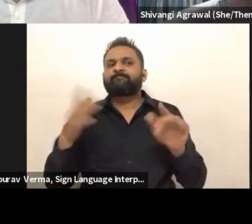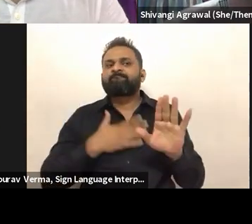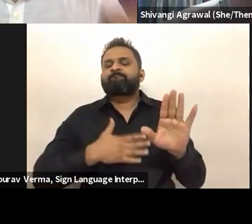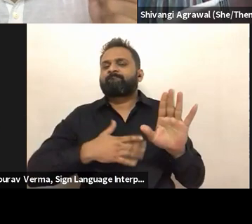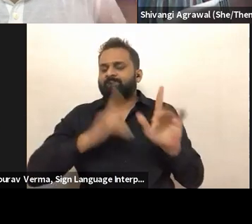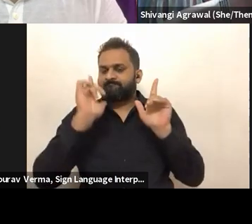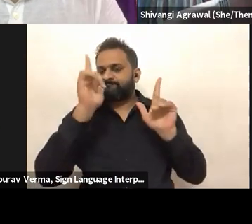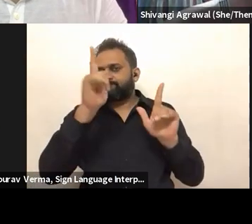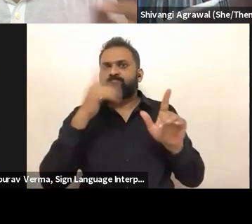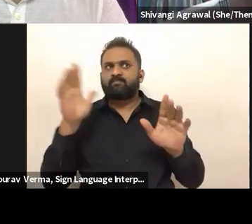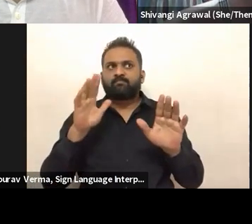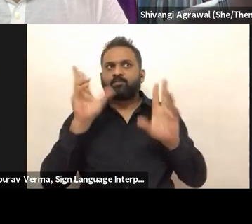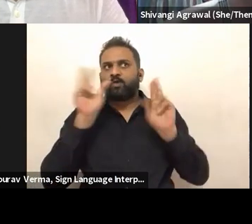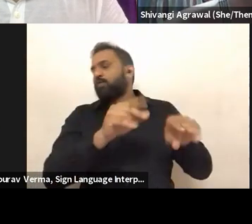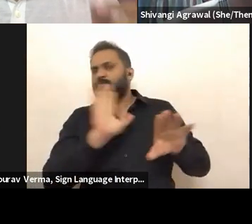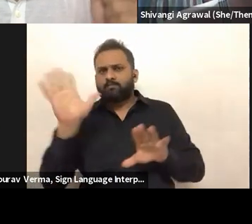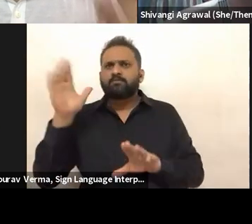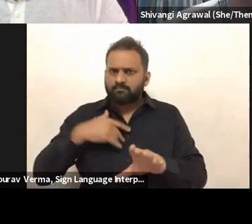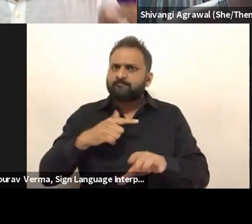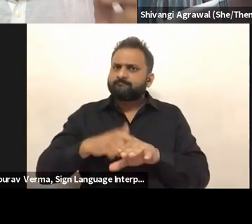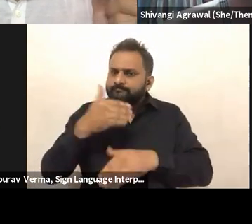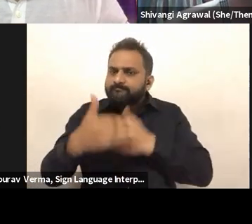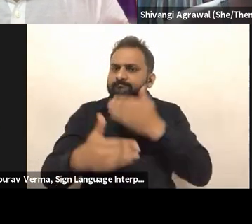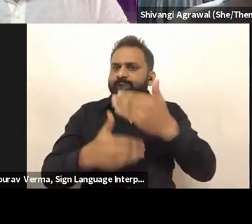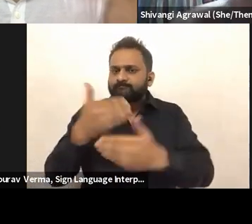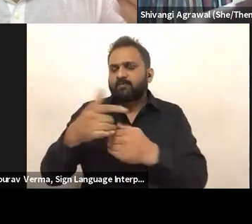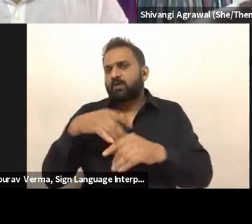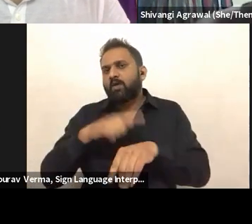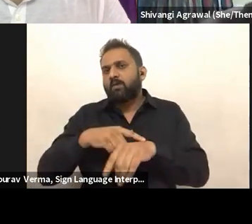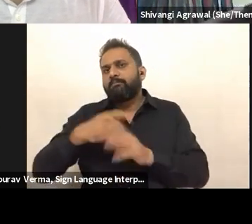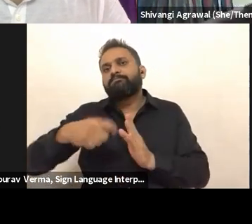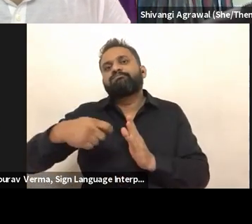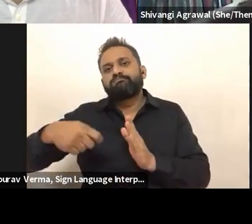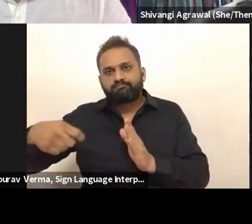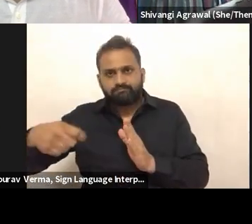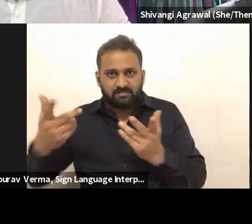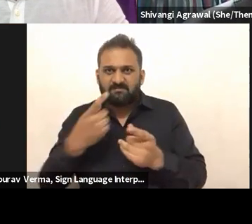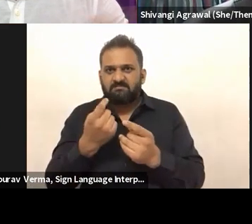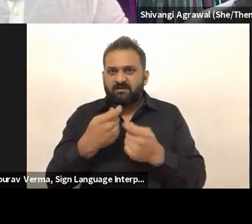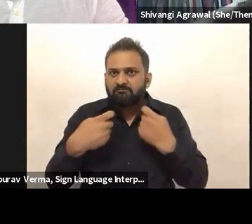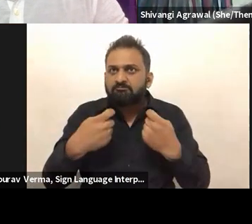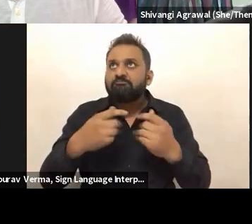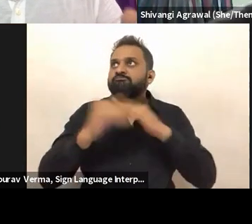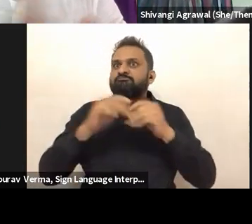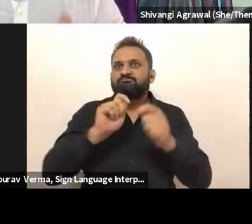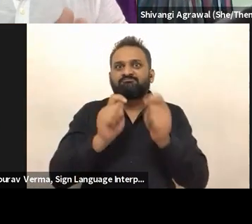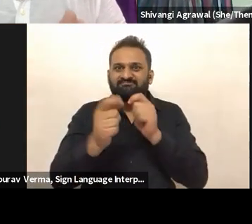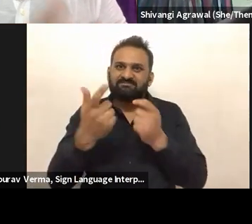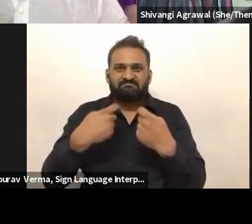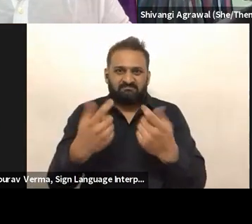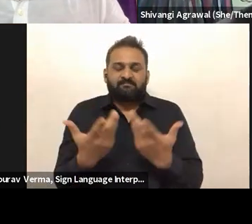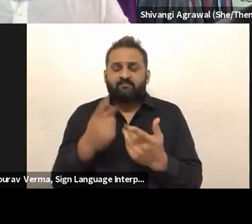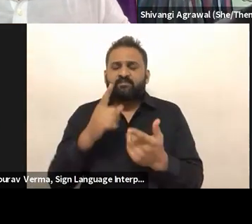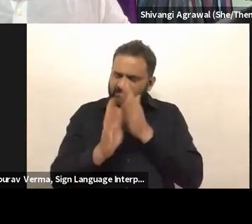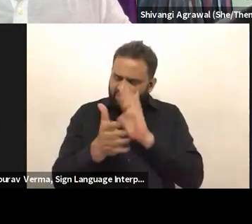back. They do take some time to think, because it requires some investment from them. So these are the kind of challenges. Plus, of course, there's a